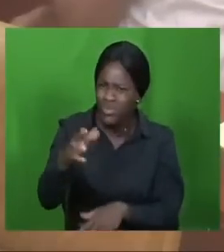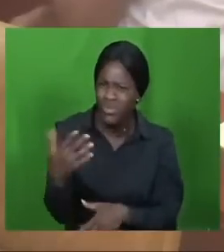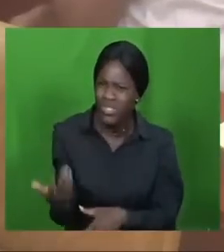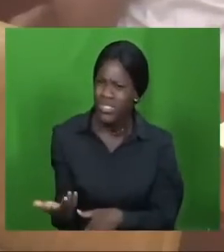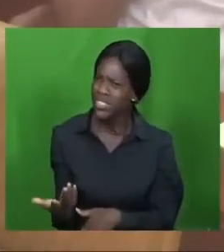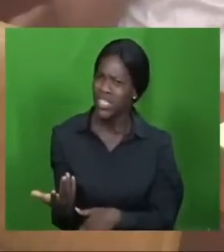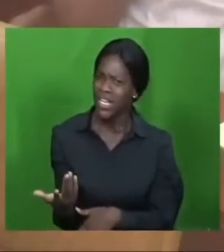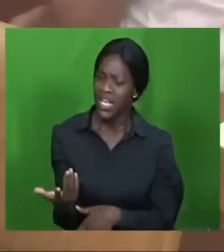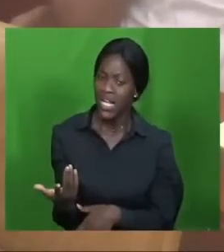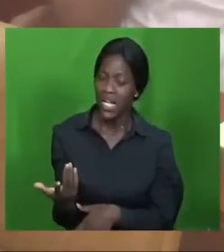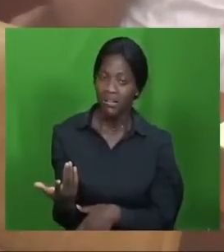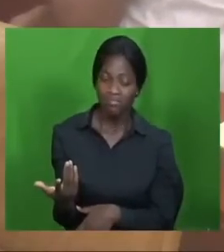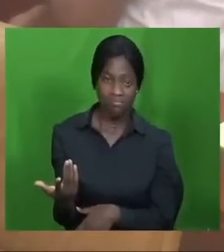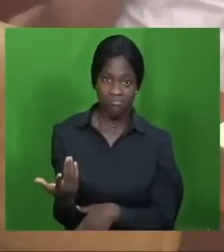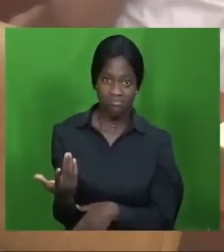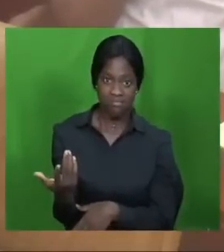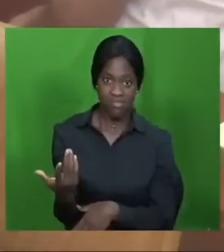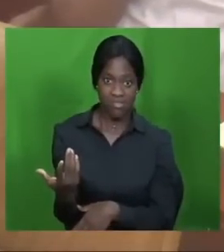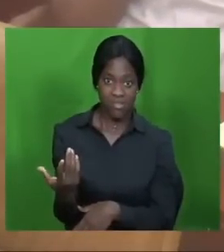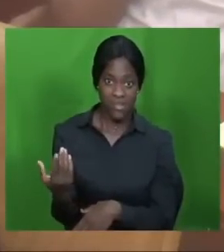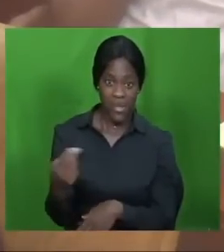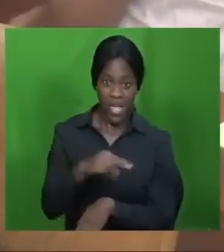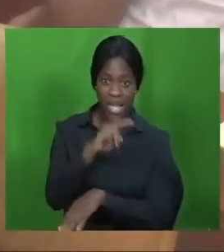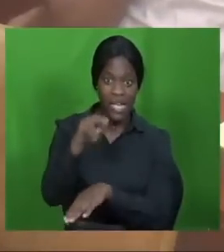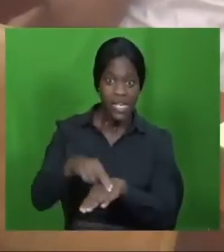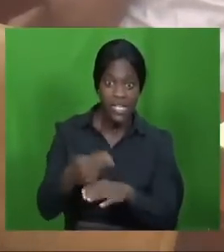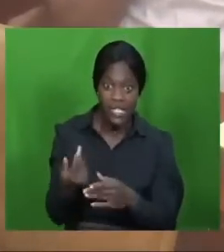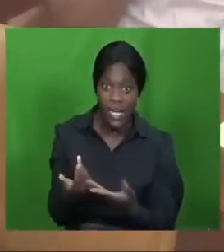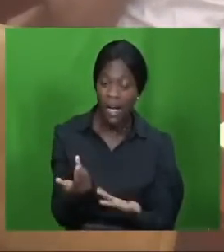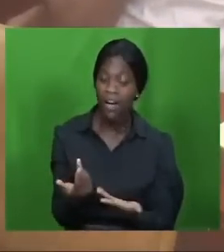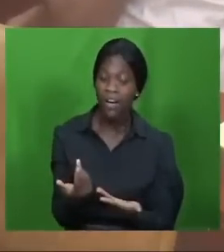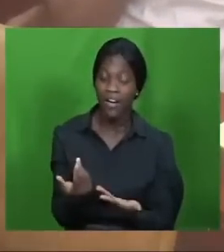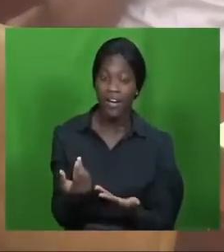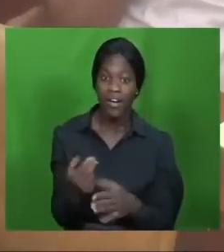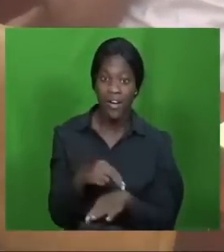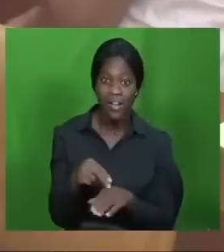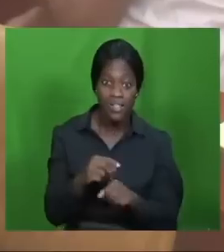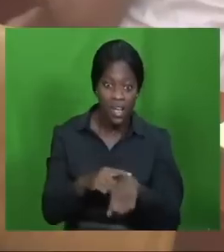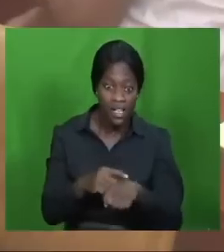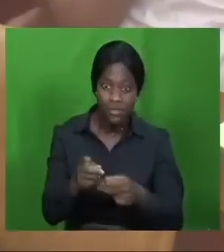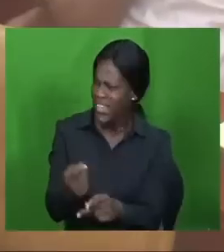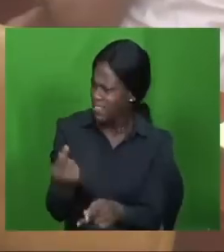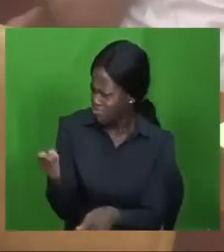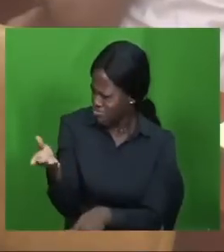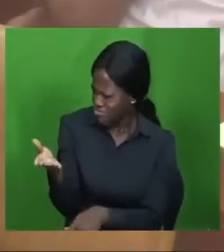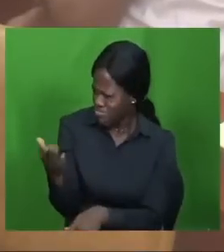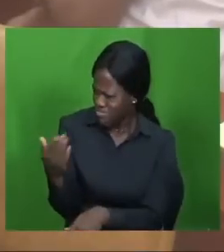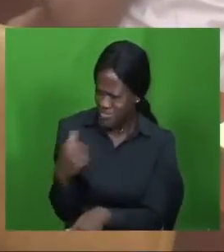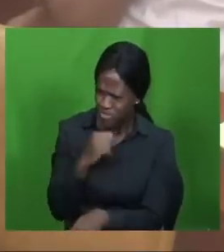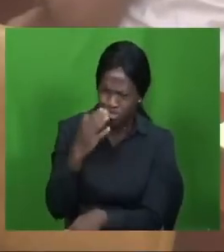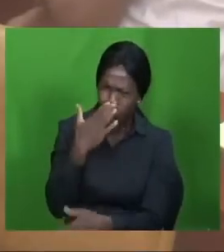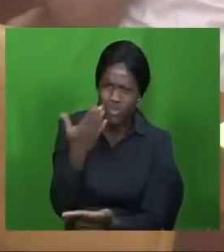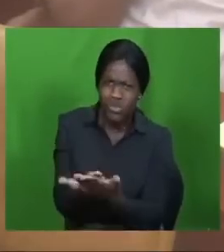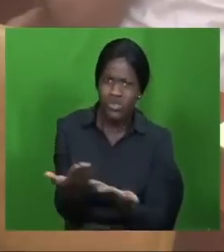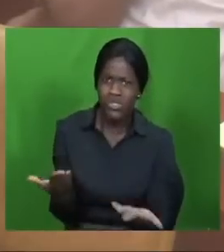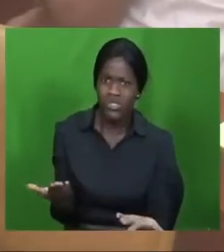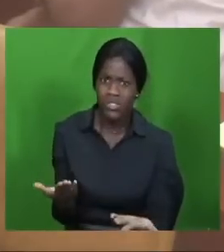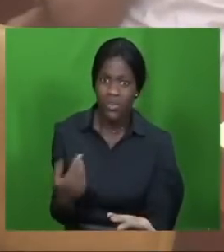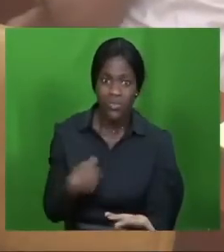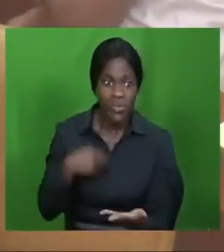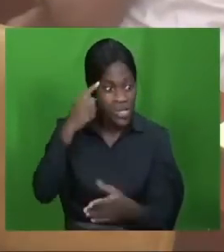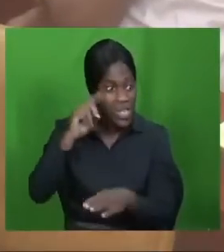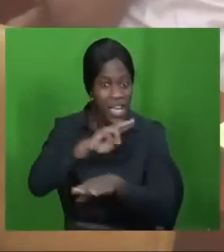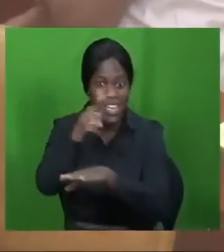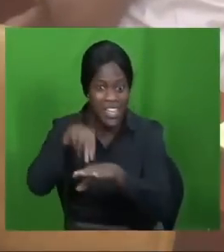country. That we cannot play football, we cannot play a match, we cannot host anybody there. What is our country? We are talking about nationalism. What